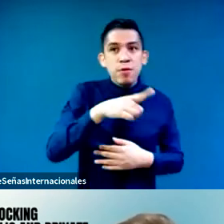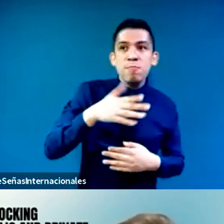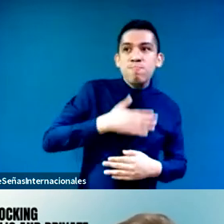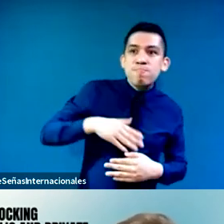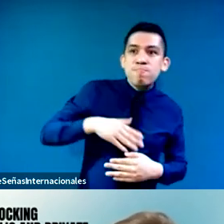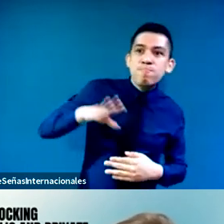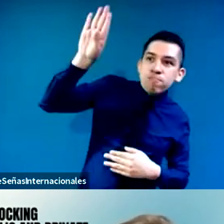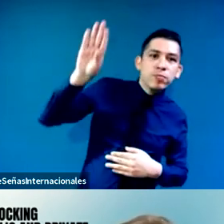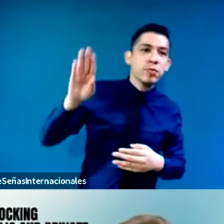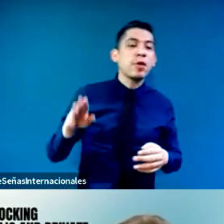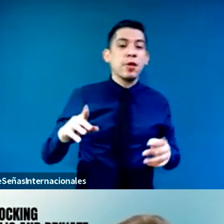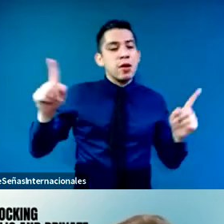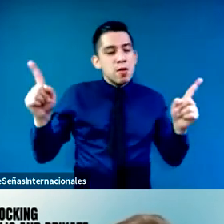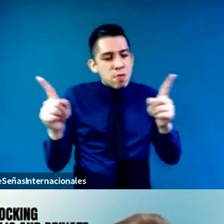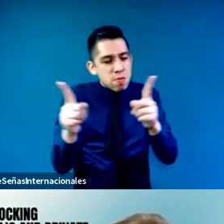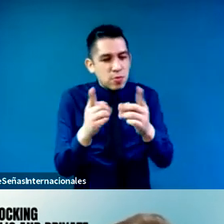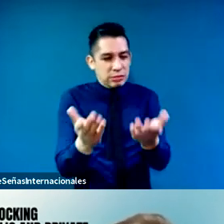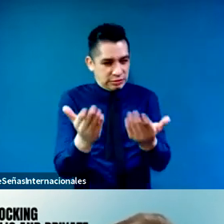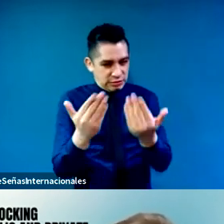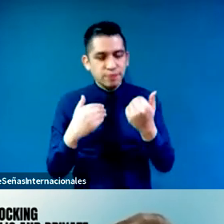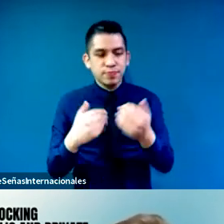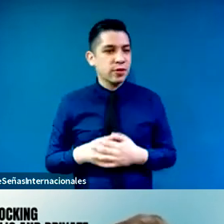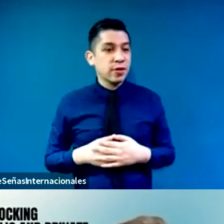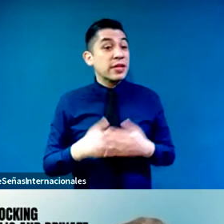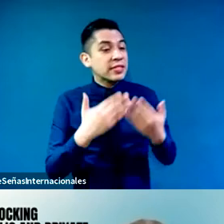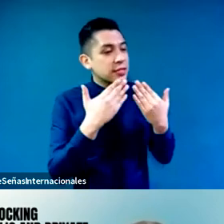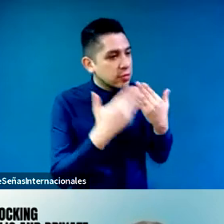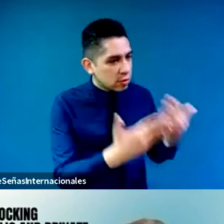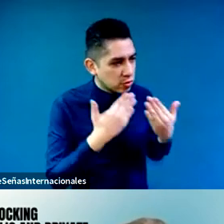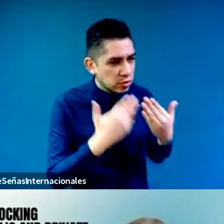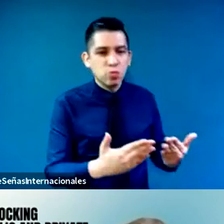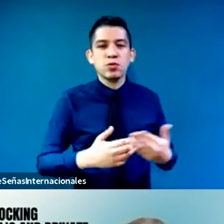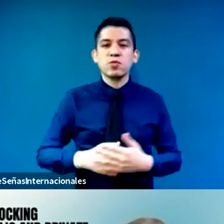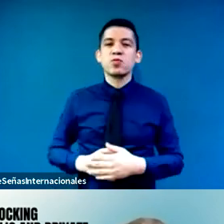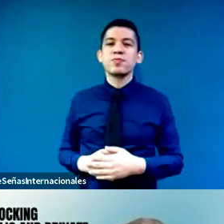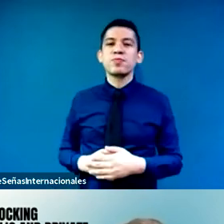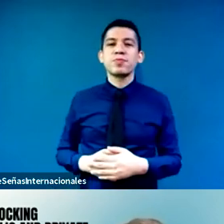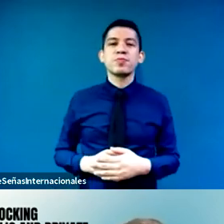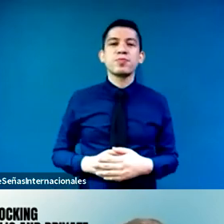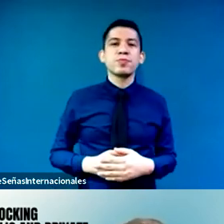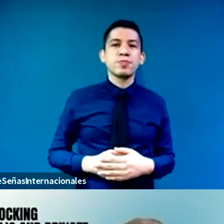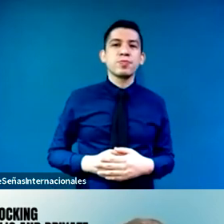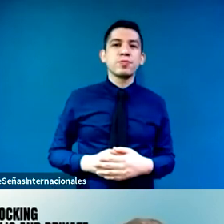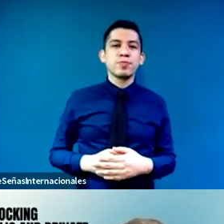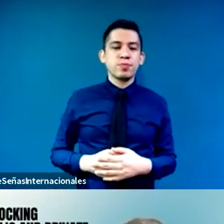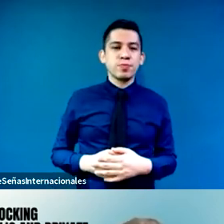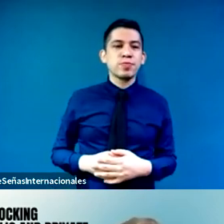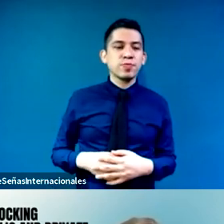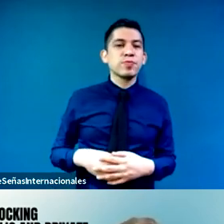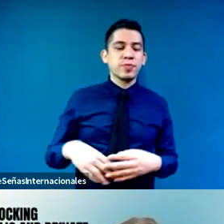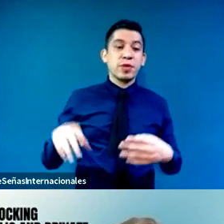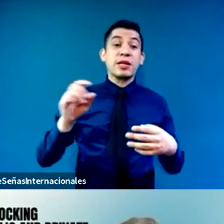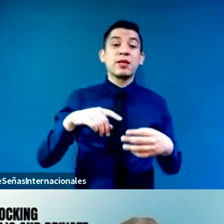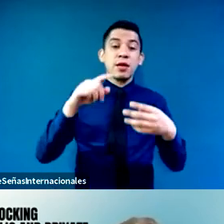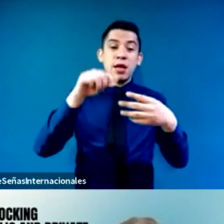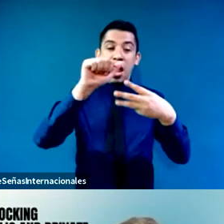Indeed, C, this is a good start, but I have ideas on how to strengthen the actions. It's great to